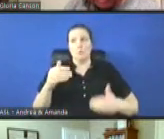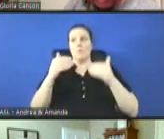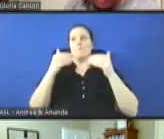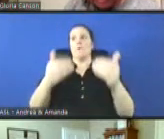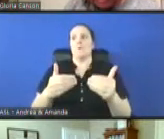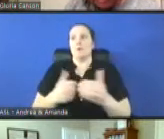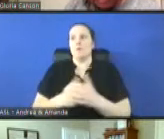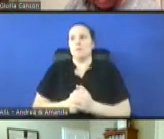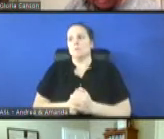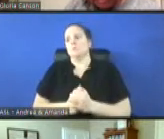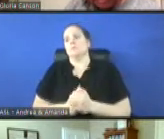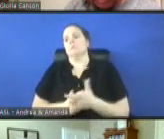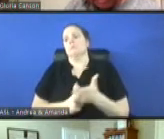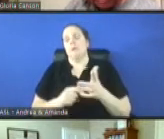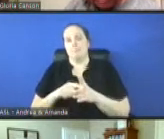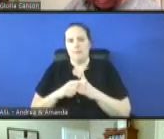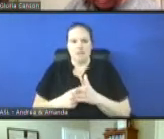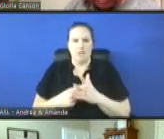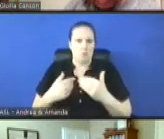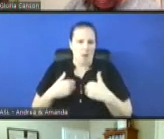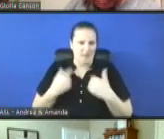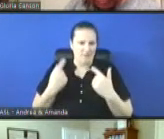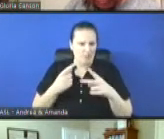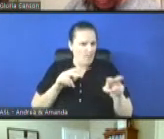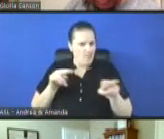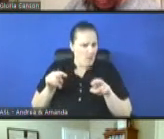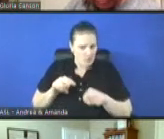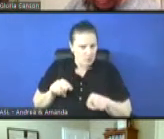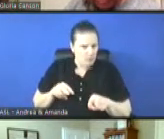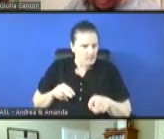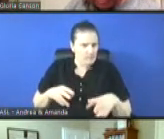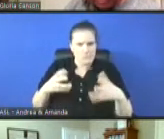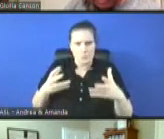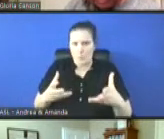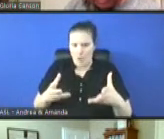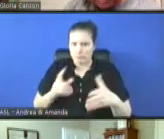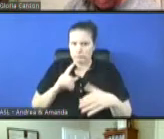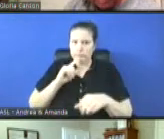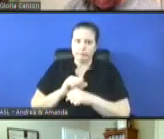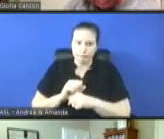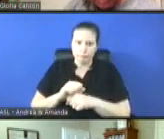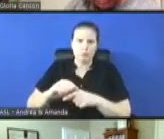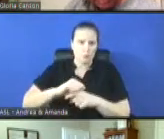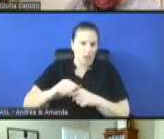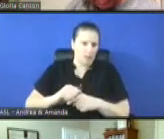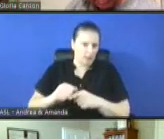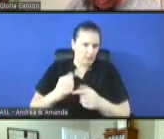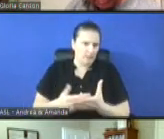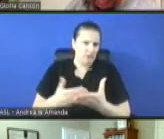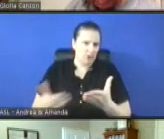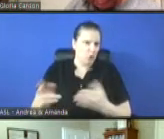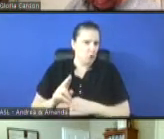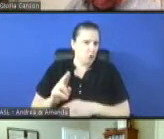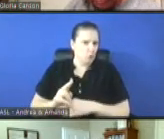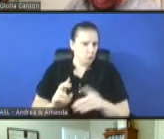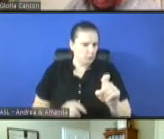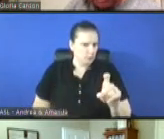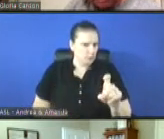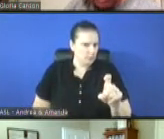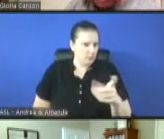at least in the beginning have somebody monitor what actual training materials are being used, be